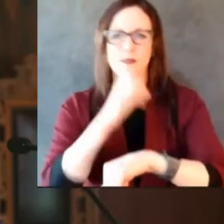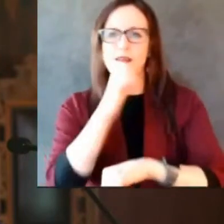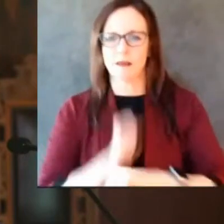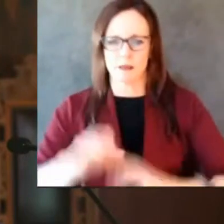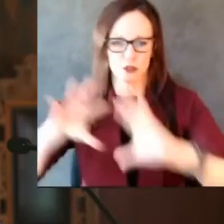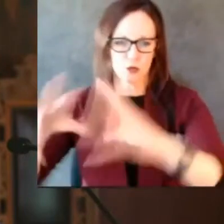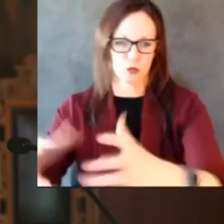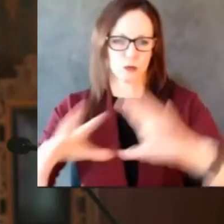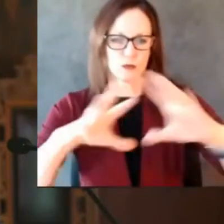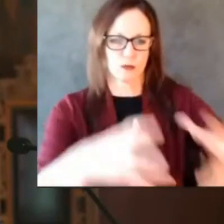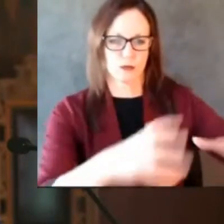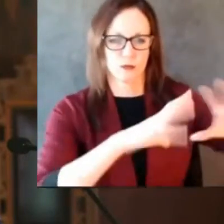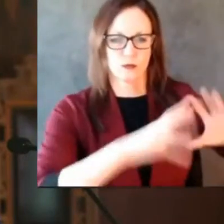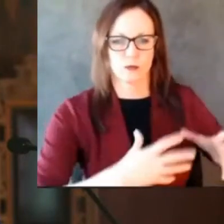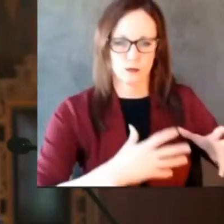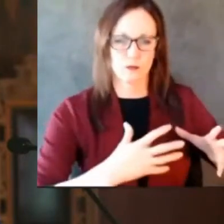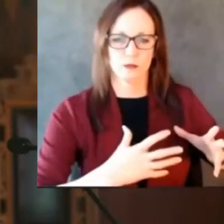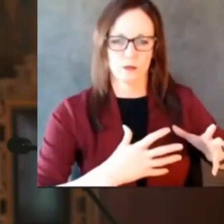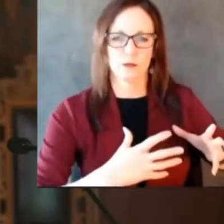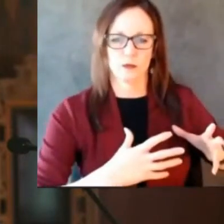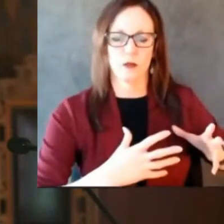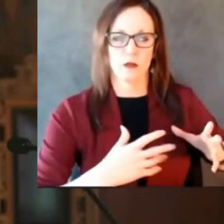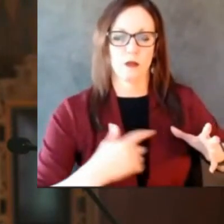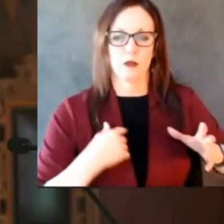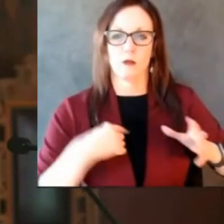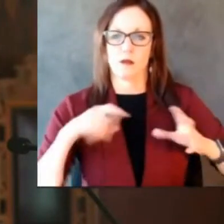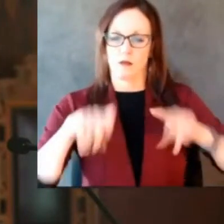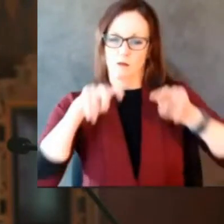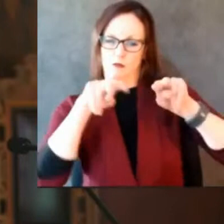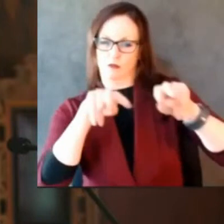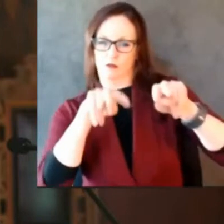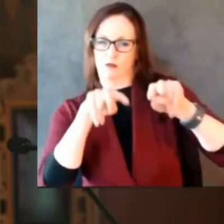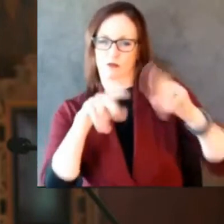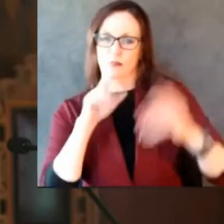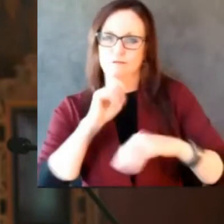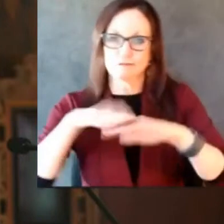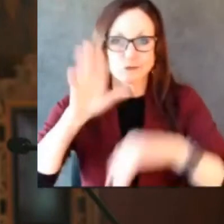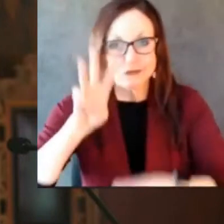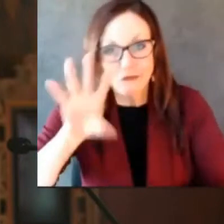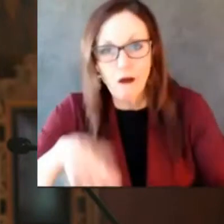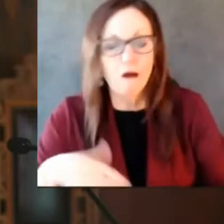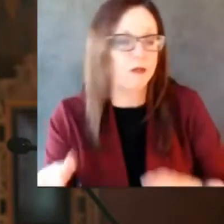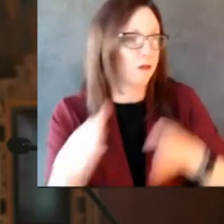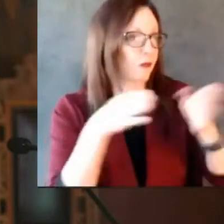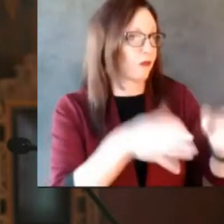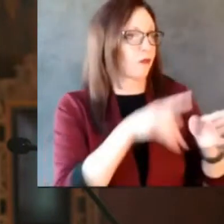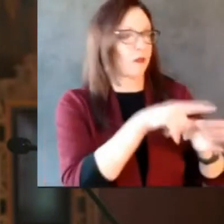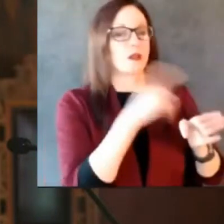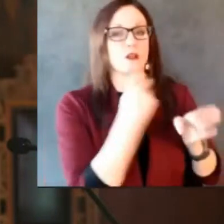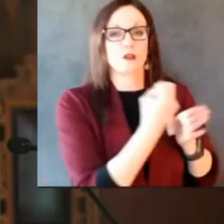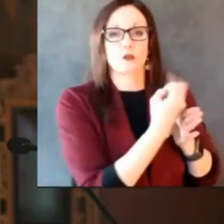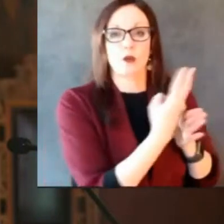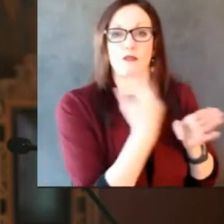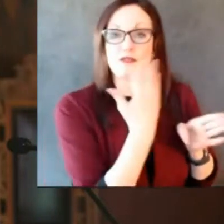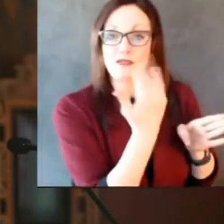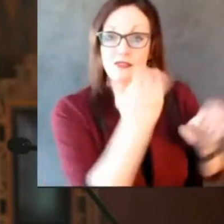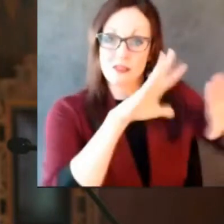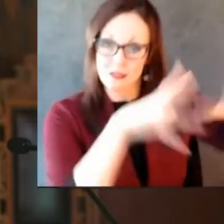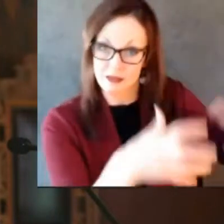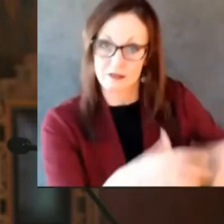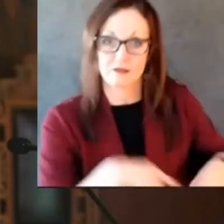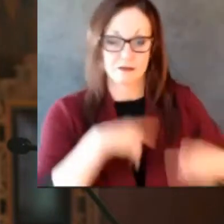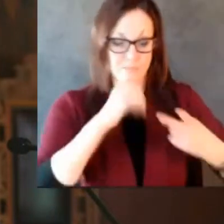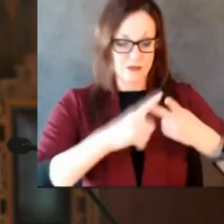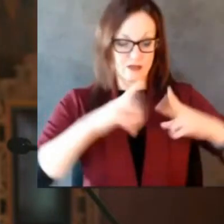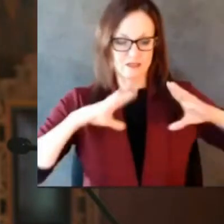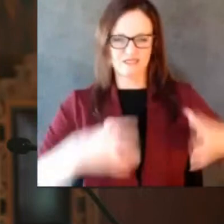much quicker and much faster than I think any of us could have anticipated. And so now, as we say, the hard